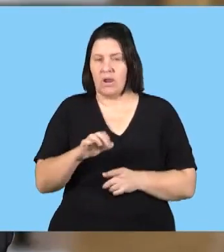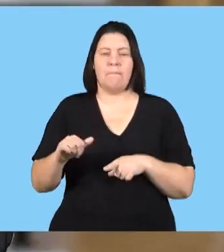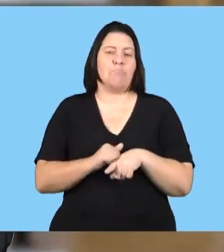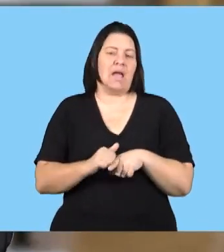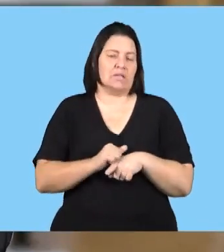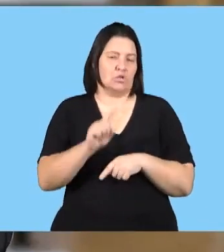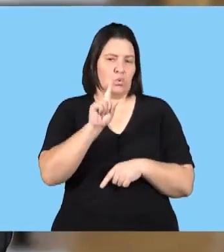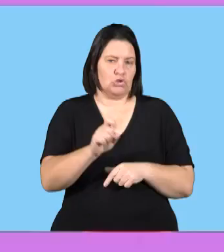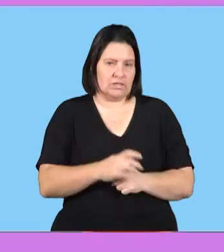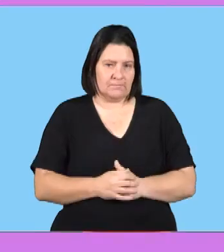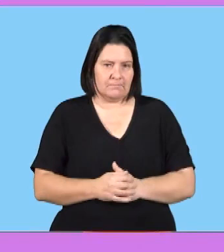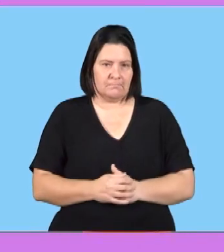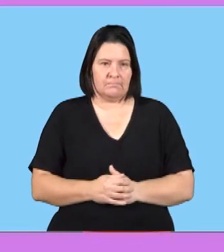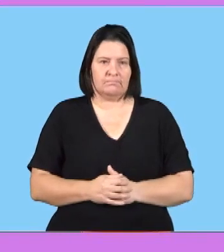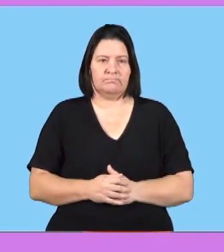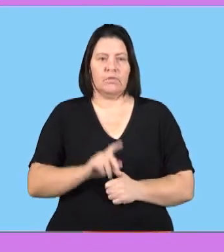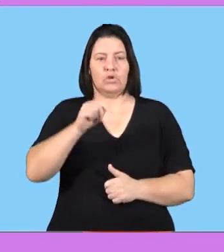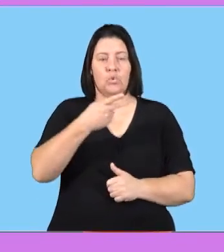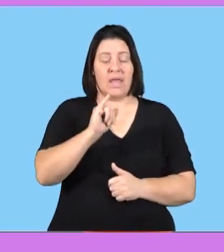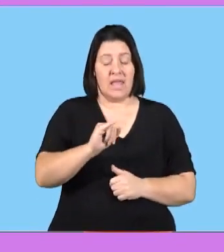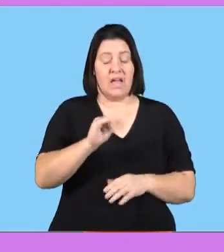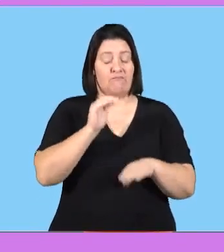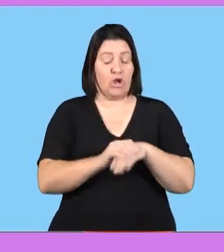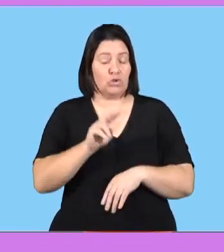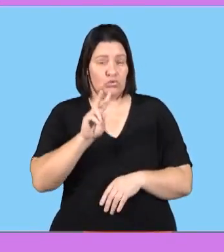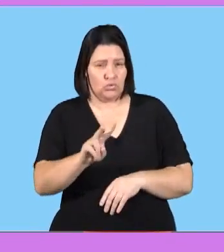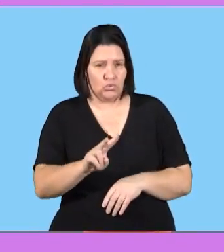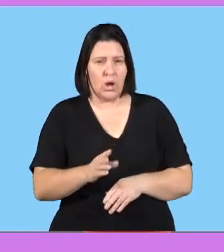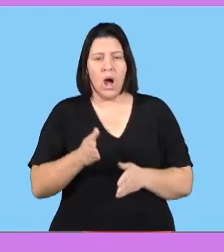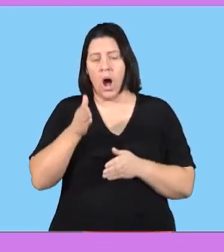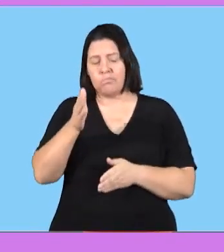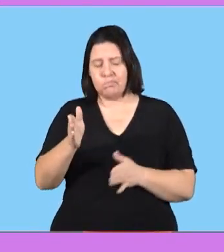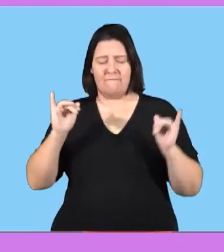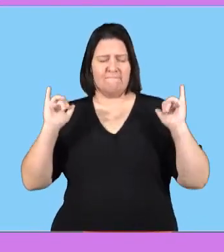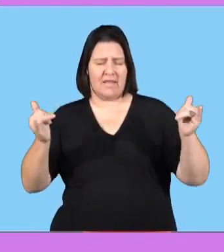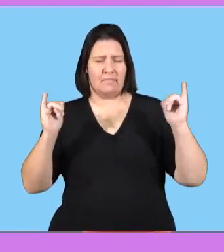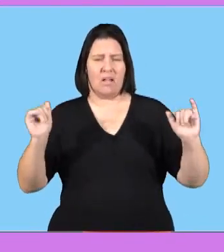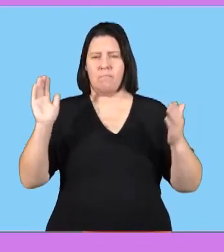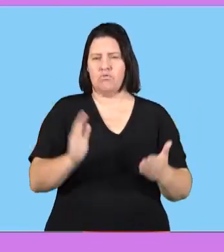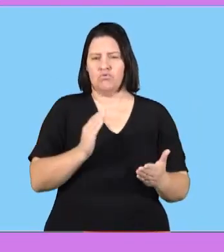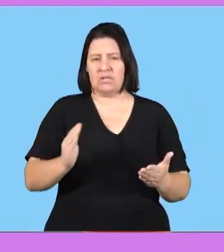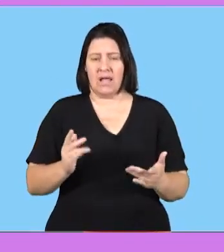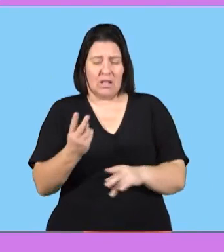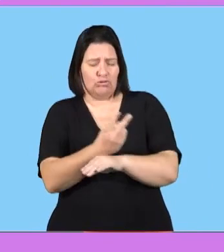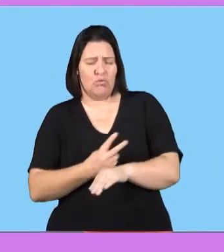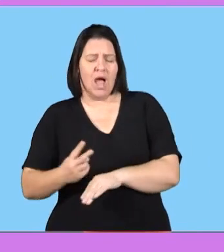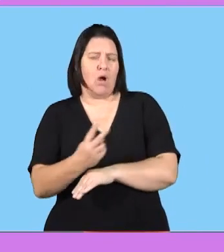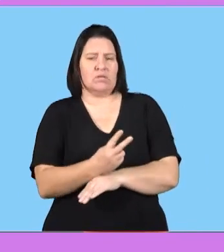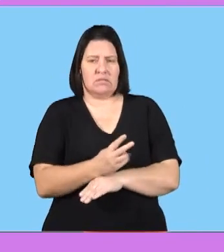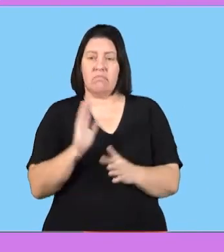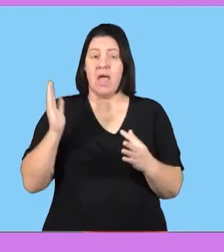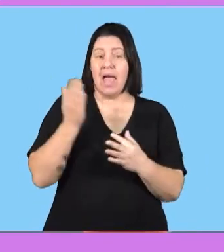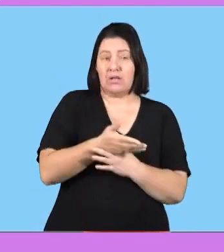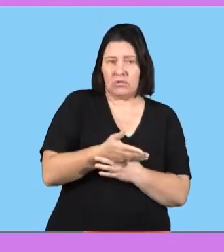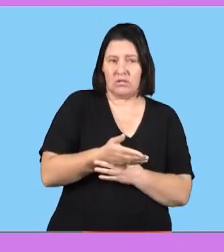is a practice question. Thuli and 2 friends attended a music festival for 4 hours, and the entrance